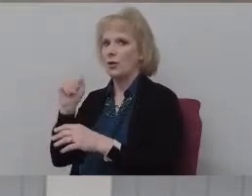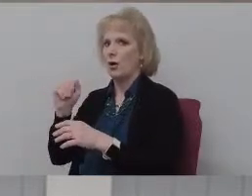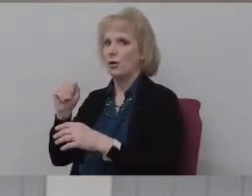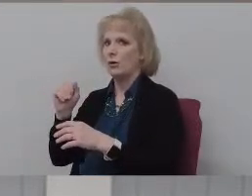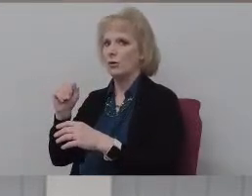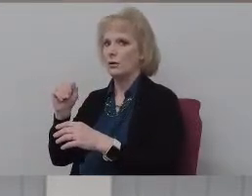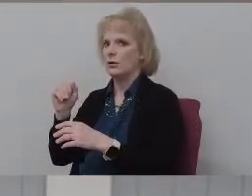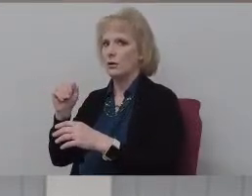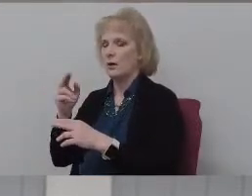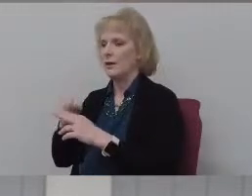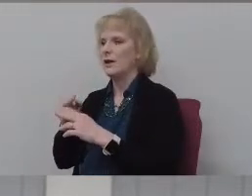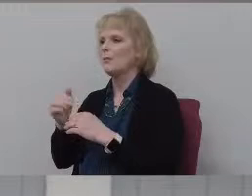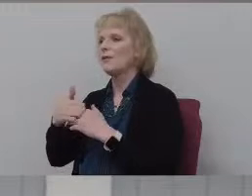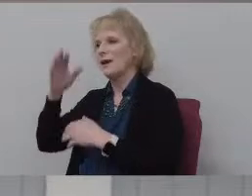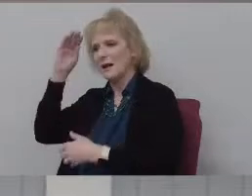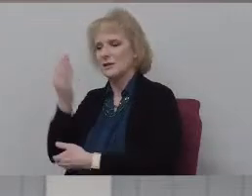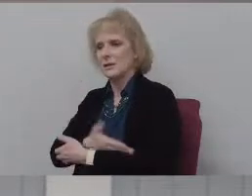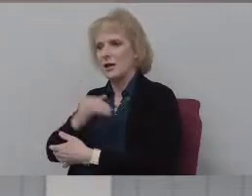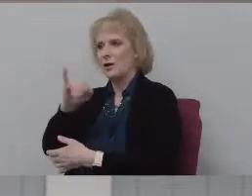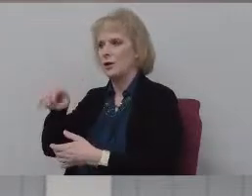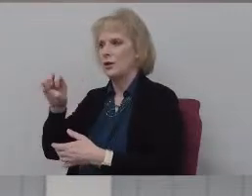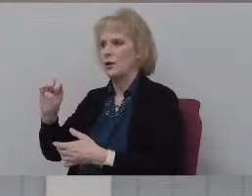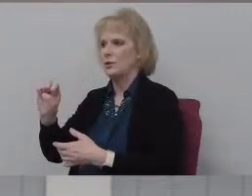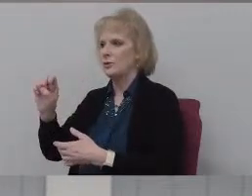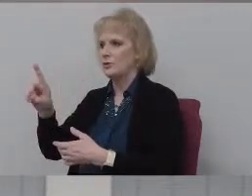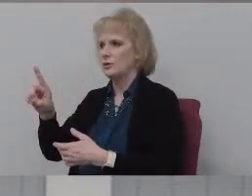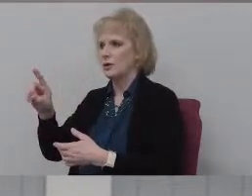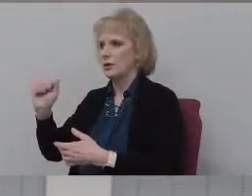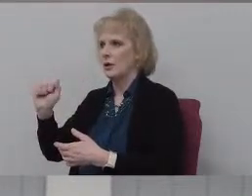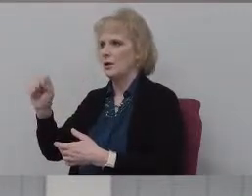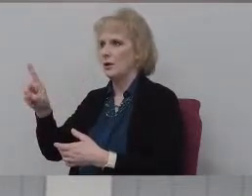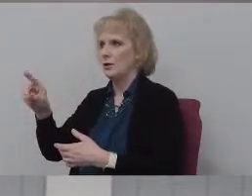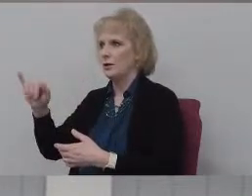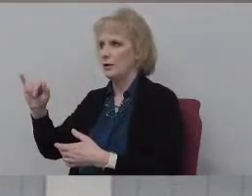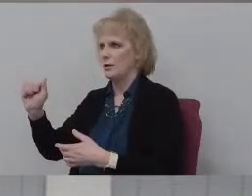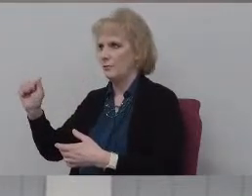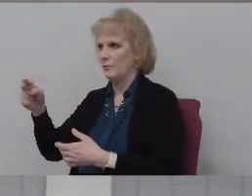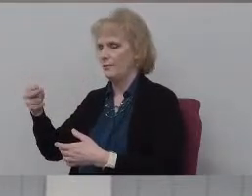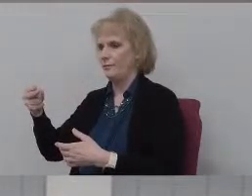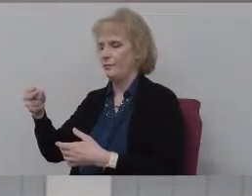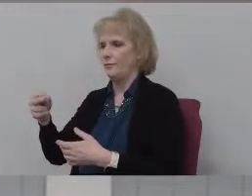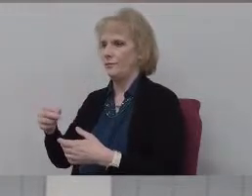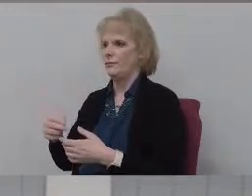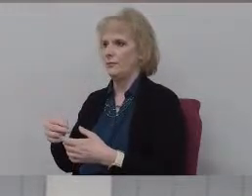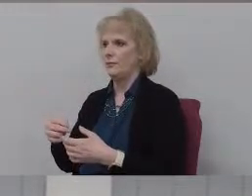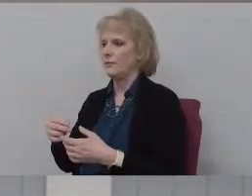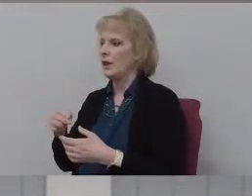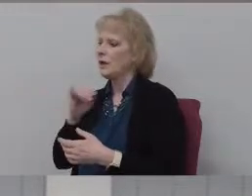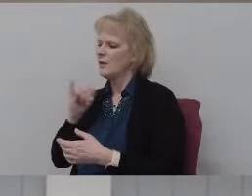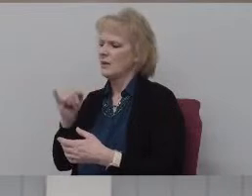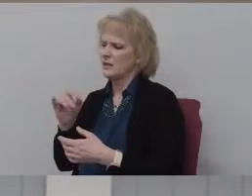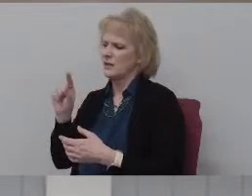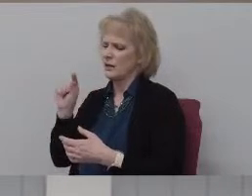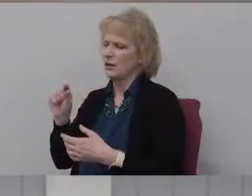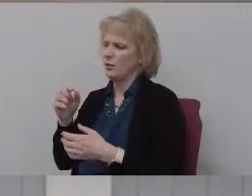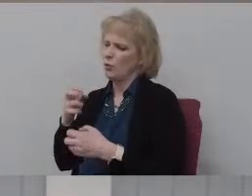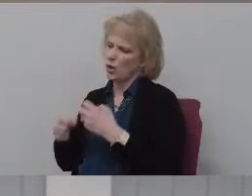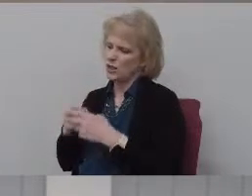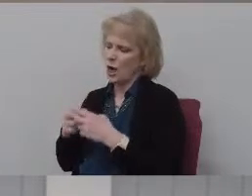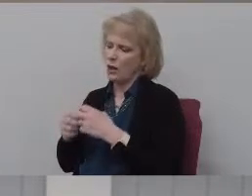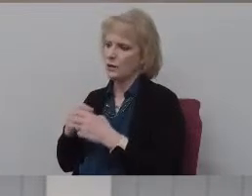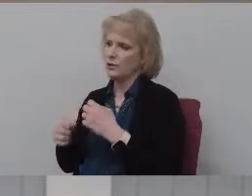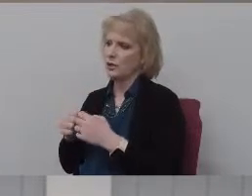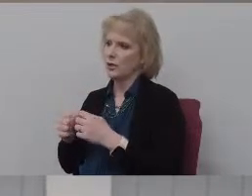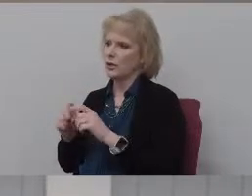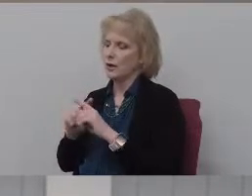of the Lord. Now, I'm going to admit that this is a little bit more challenging to see, but here's what I get from this, from reading the commentaries and